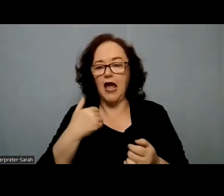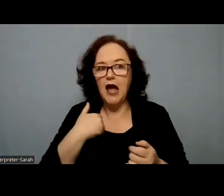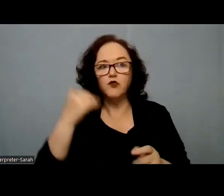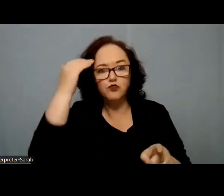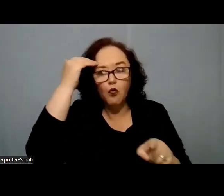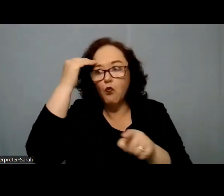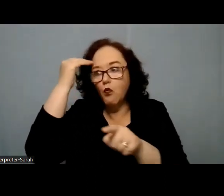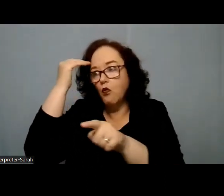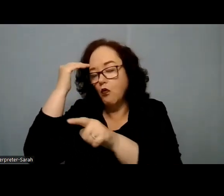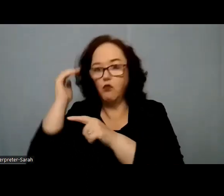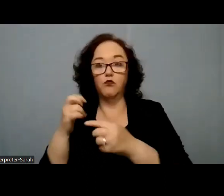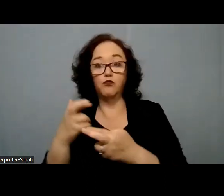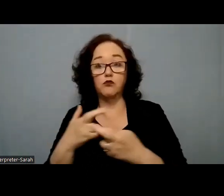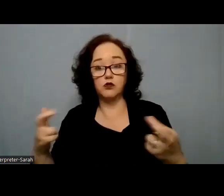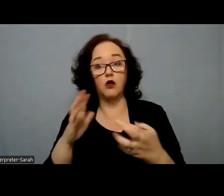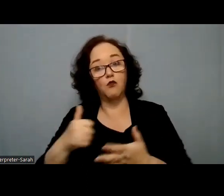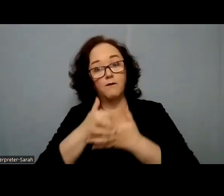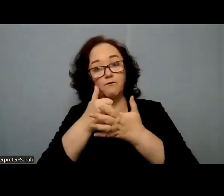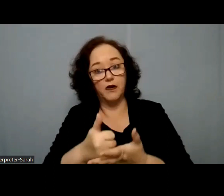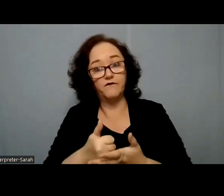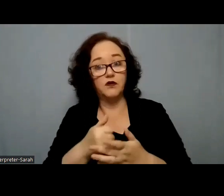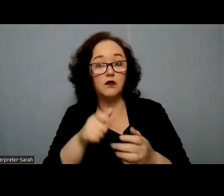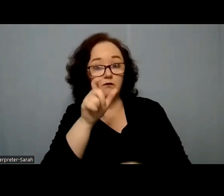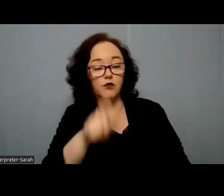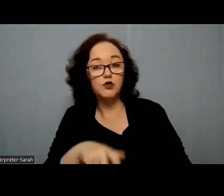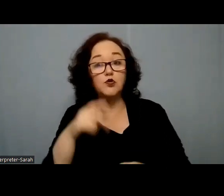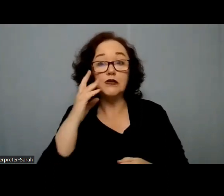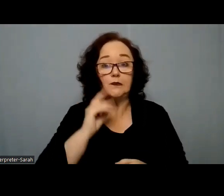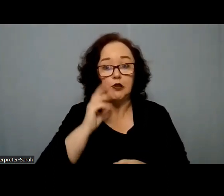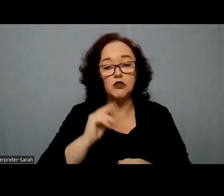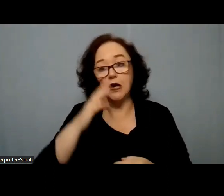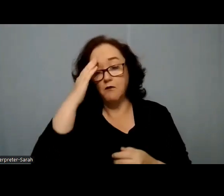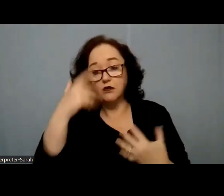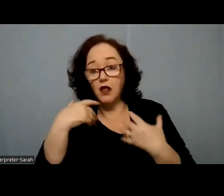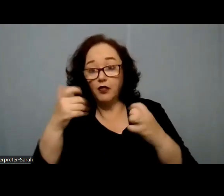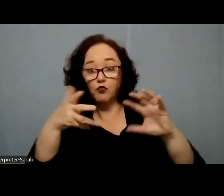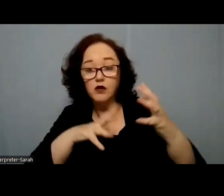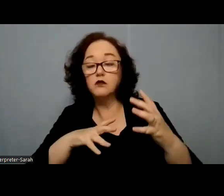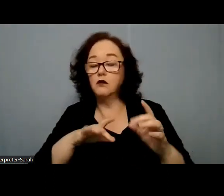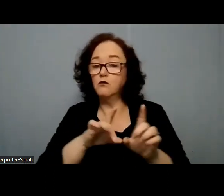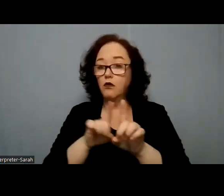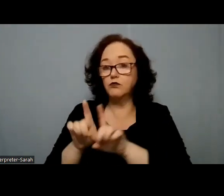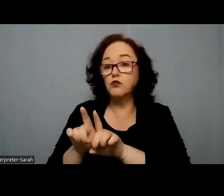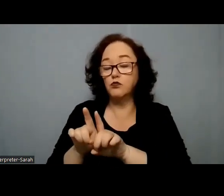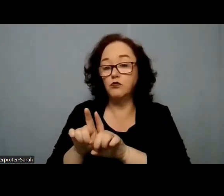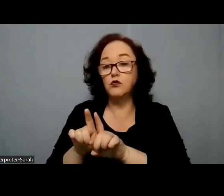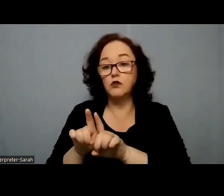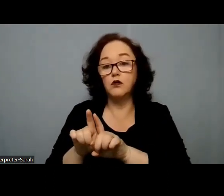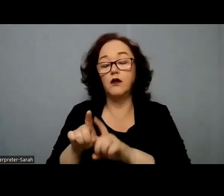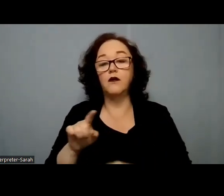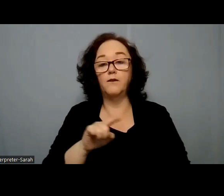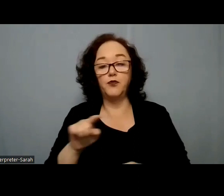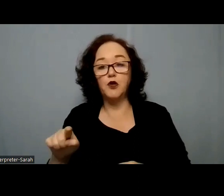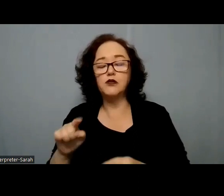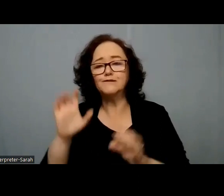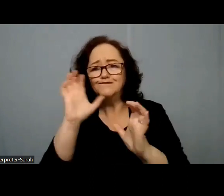has benefited not only the persons that are experiencing a mental health crisis, but those who just are seeking care in our community,